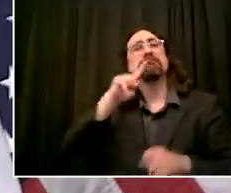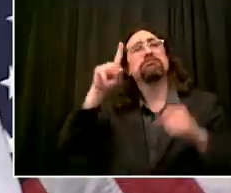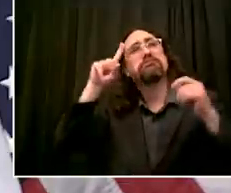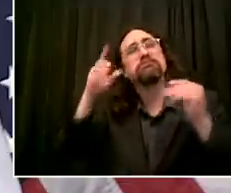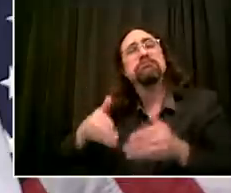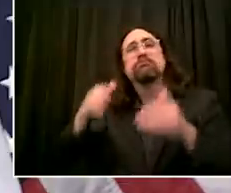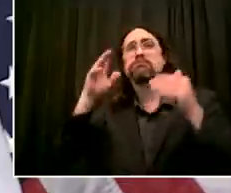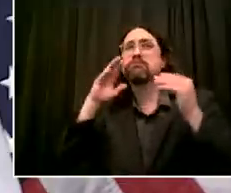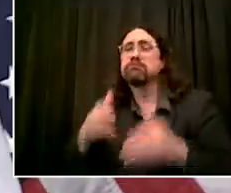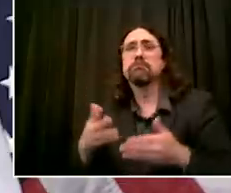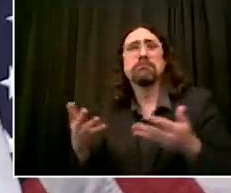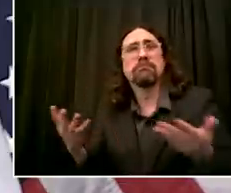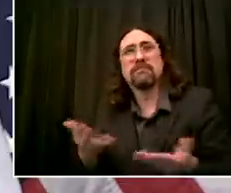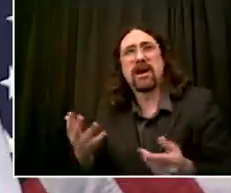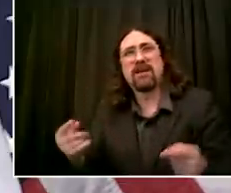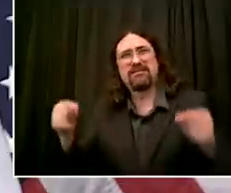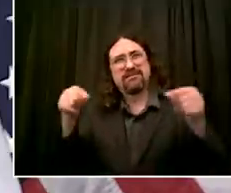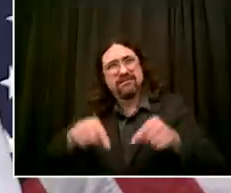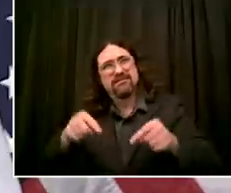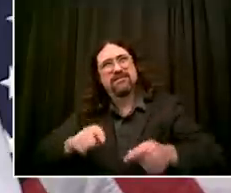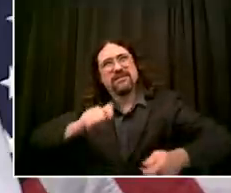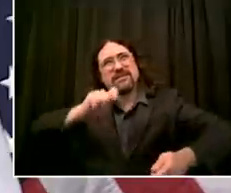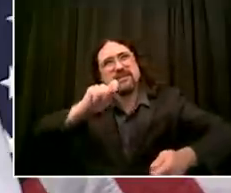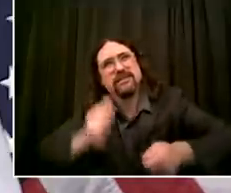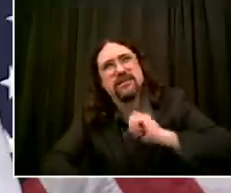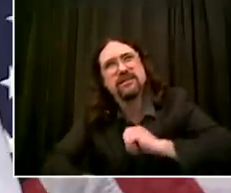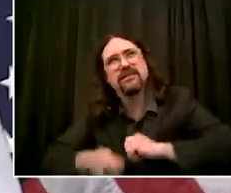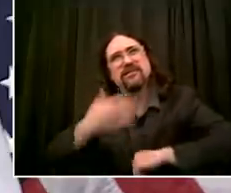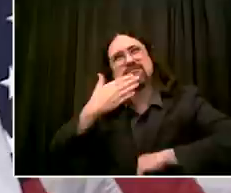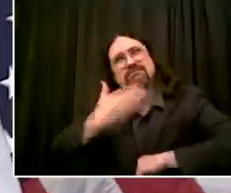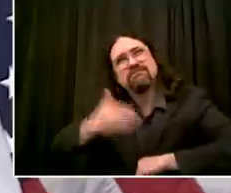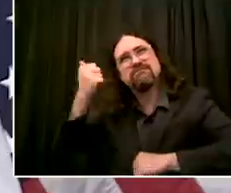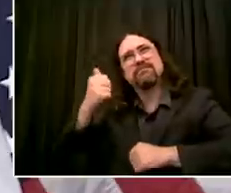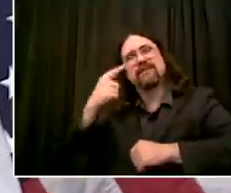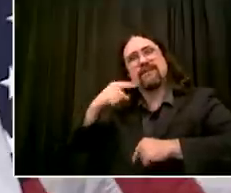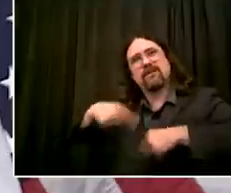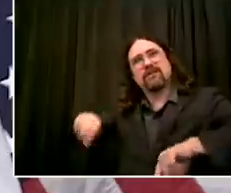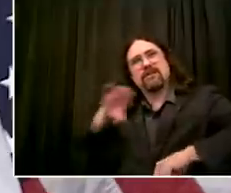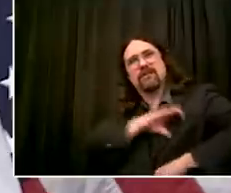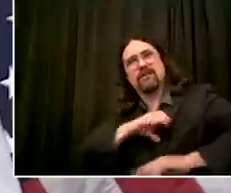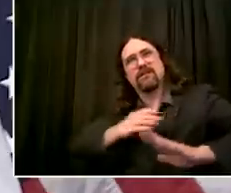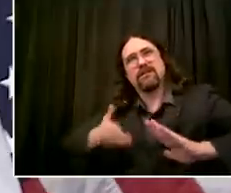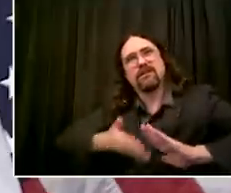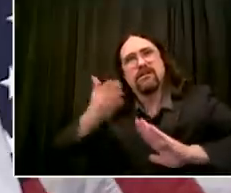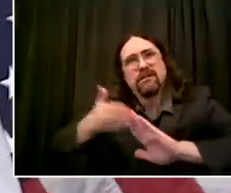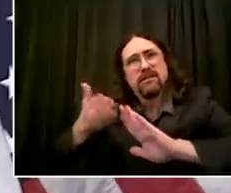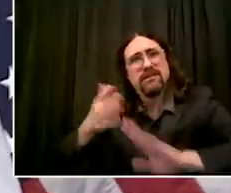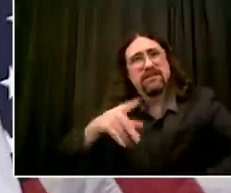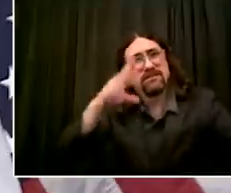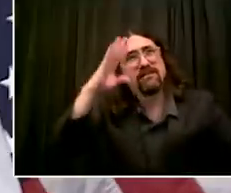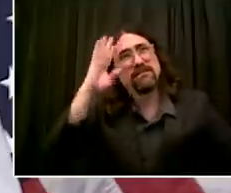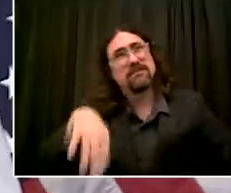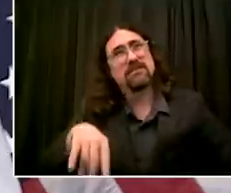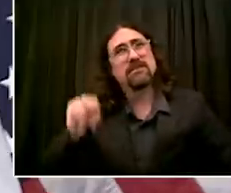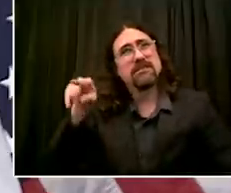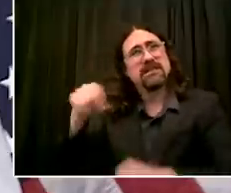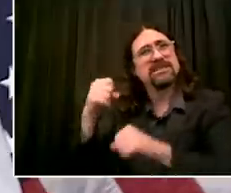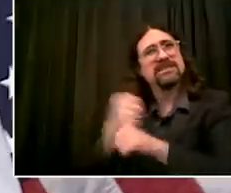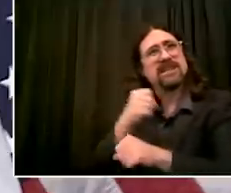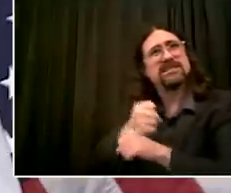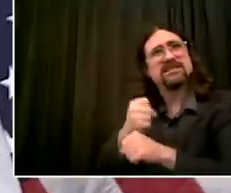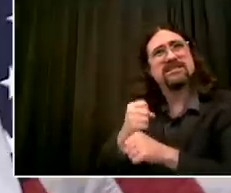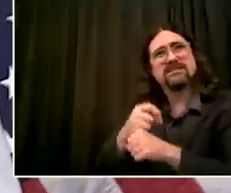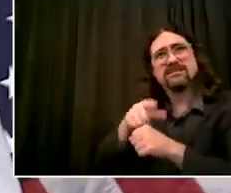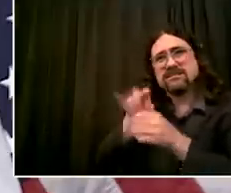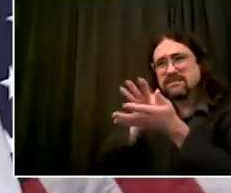crime down. But I know everyday New Yorkers, they want police reform, they want a different relationship between police and community, and they want crime kept down. That's a lot